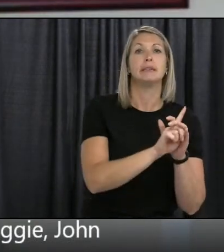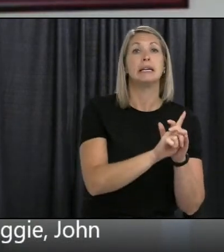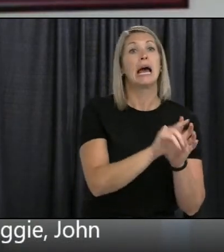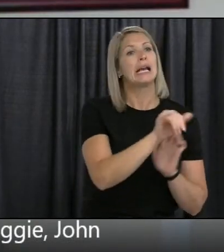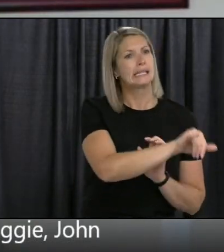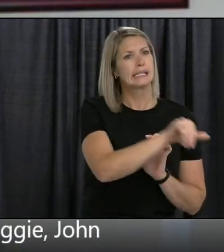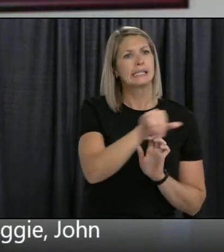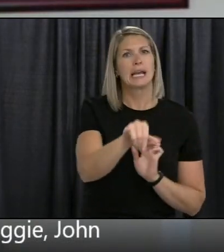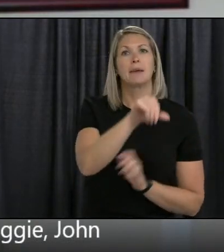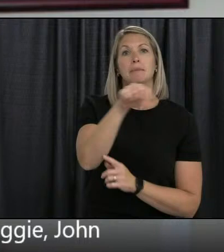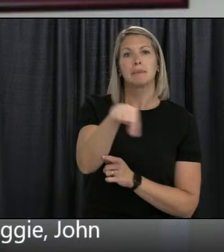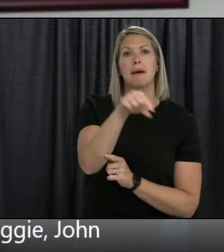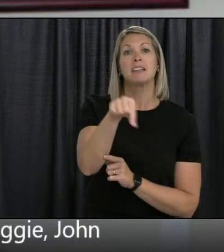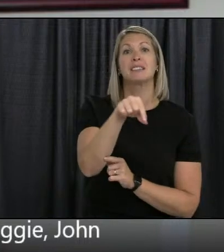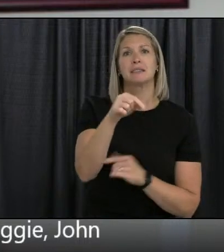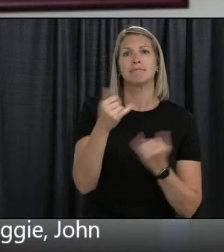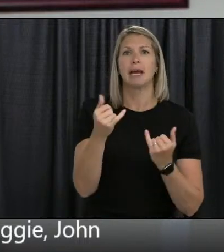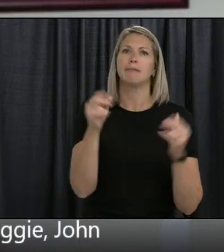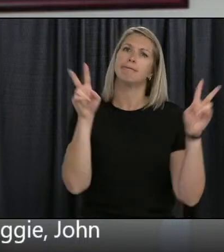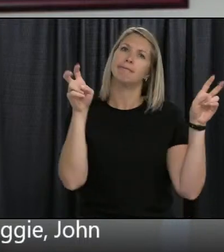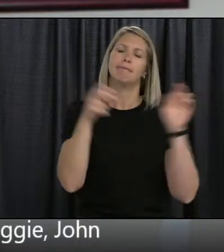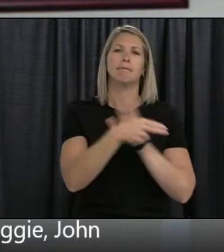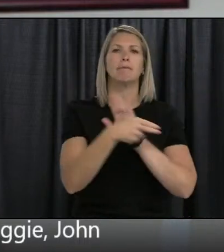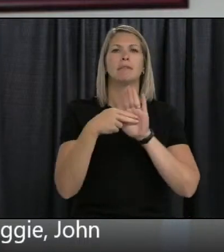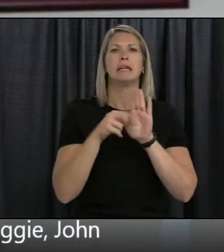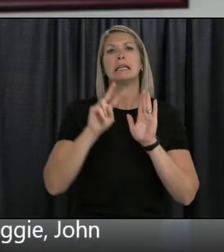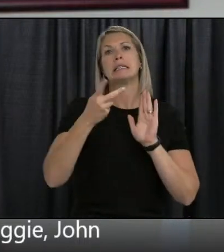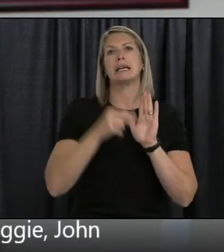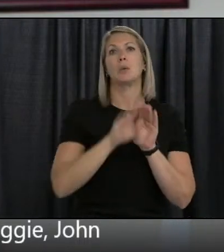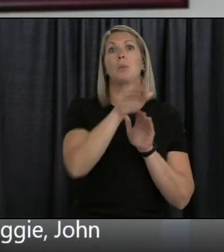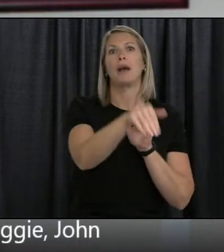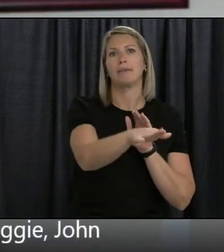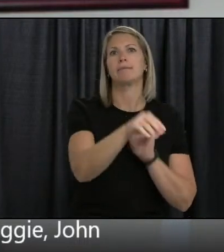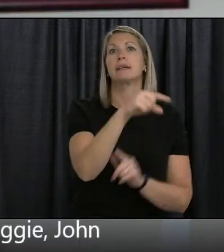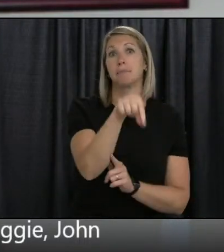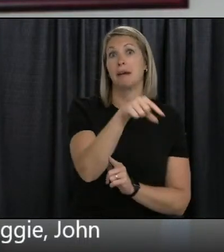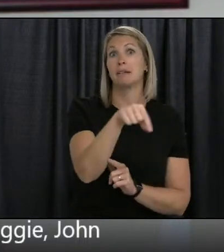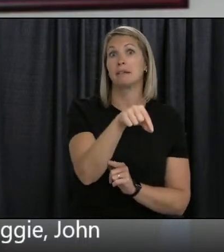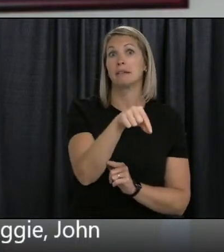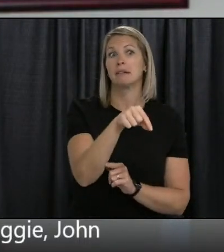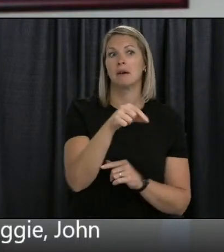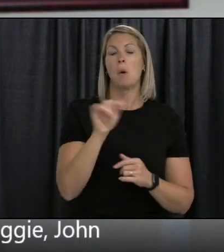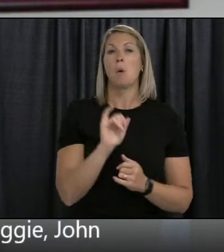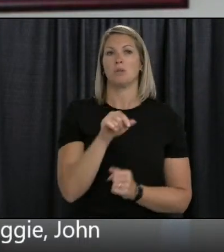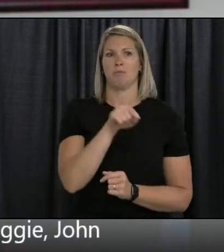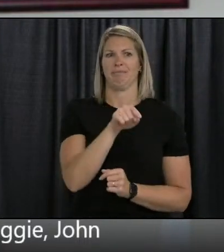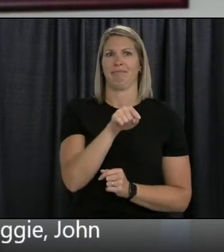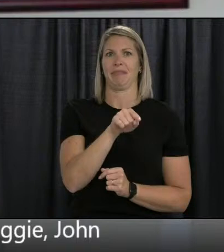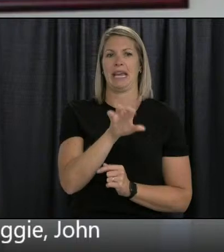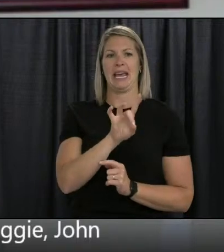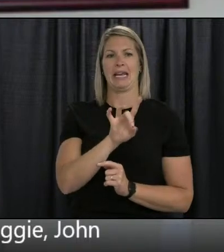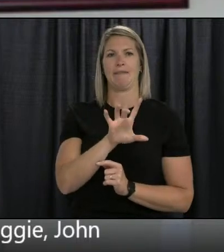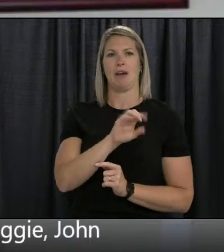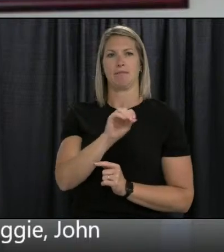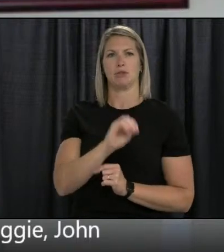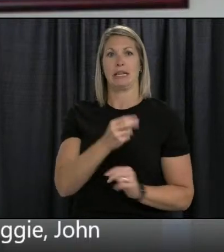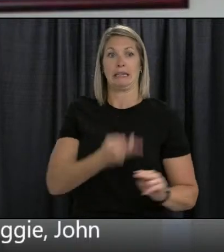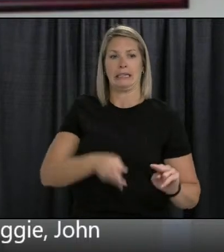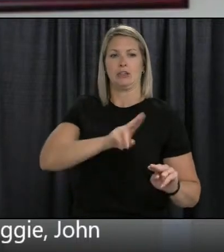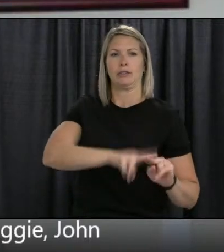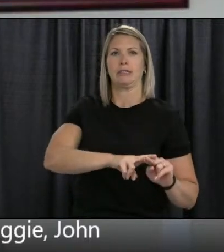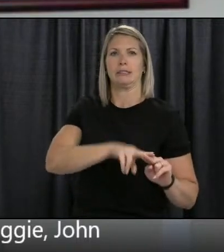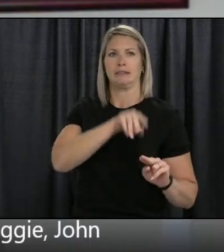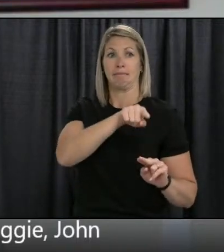essentially declared a second wave. There's an 85% increase in cases. There are cases in long-term